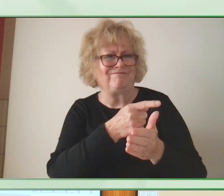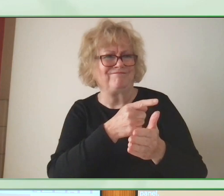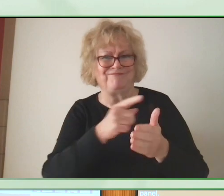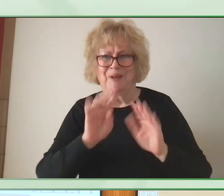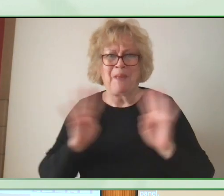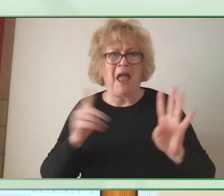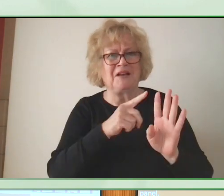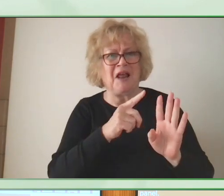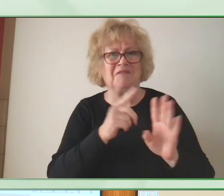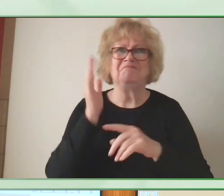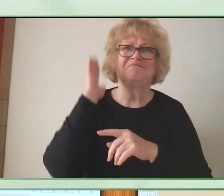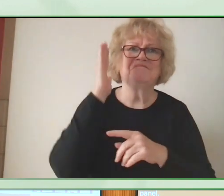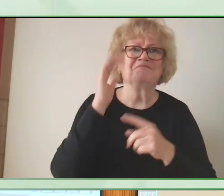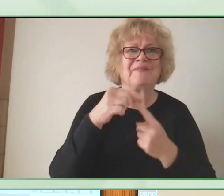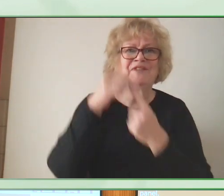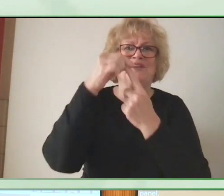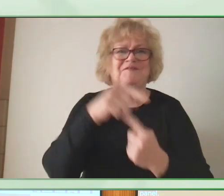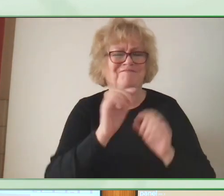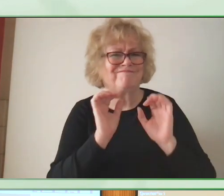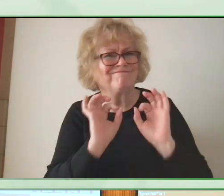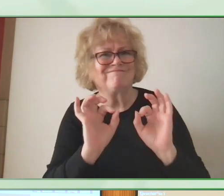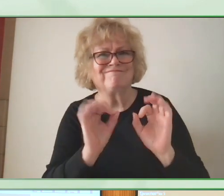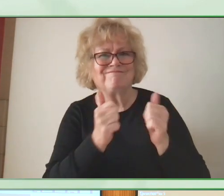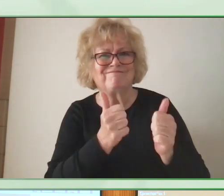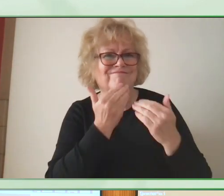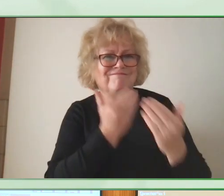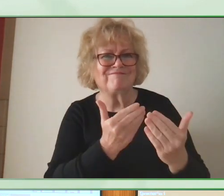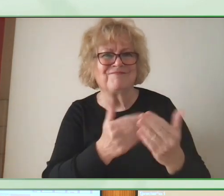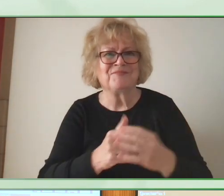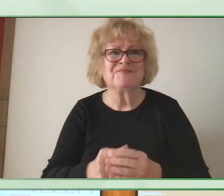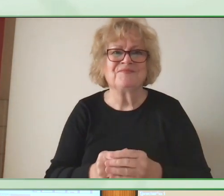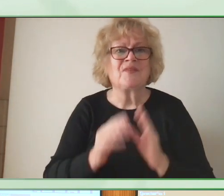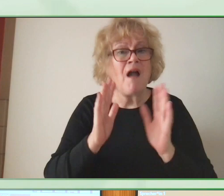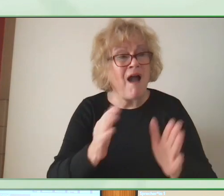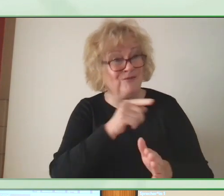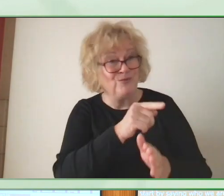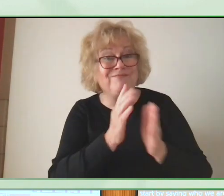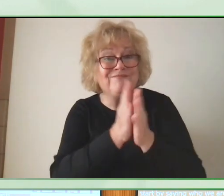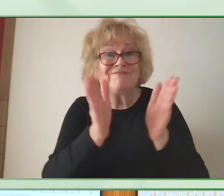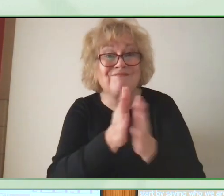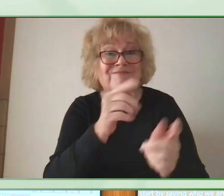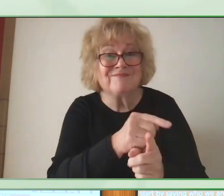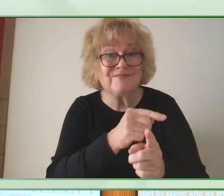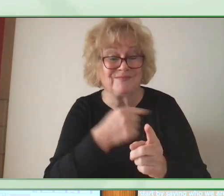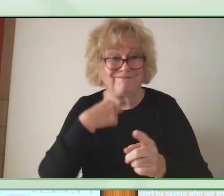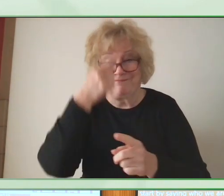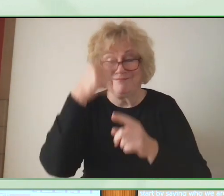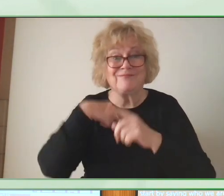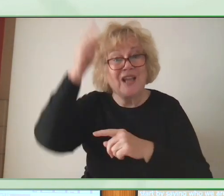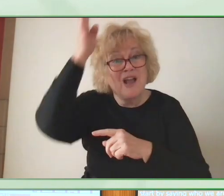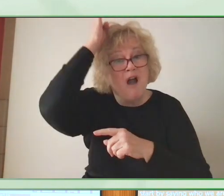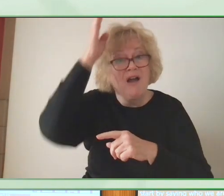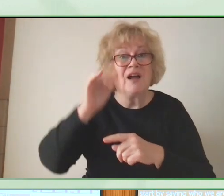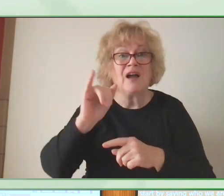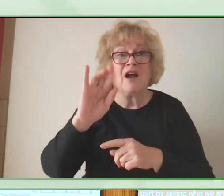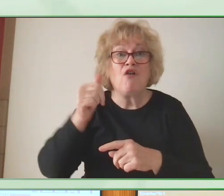So I want to start by saying who we are. We are Halabja Disabled Organization that we are located in a